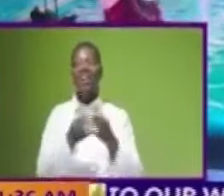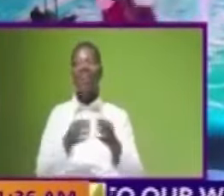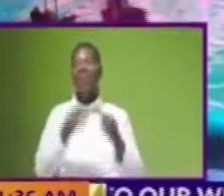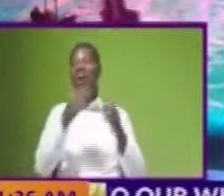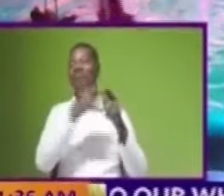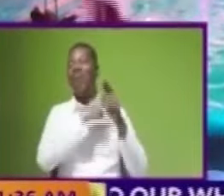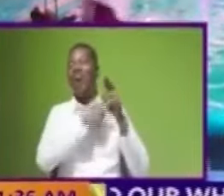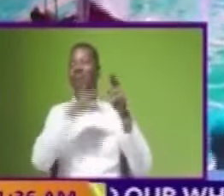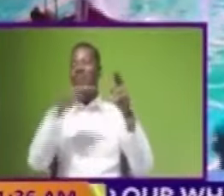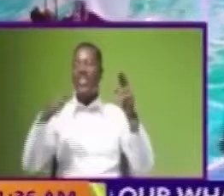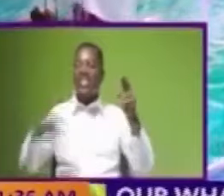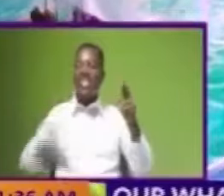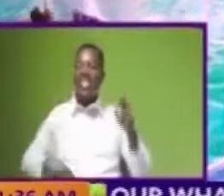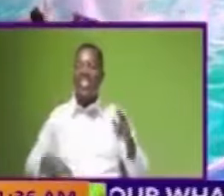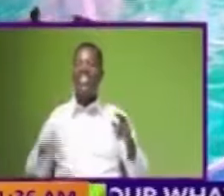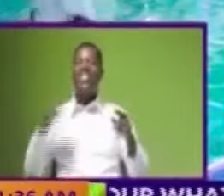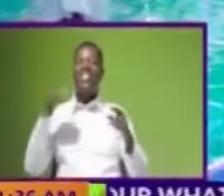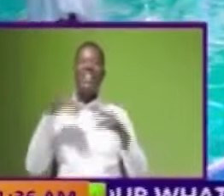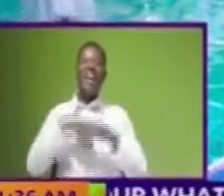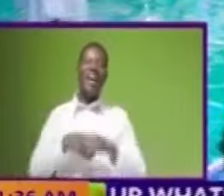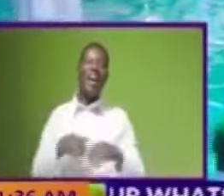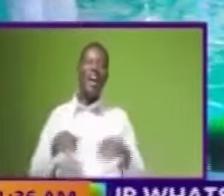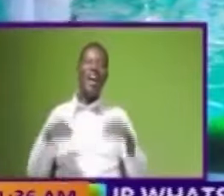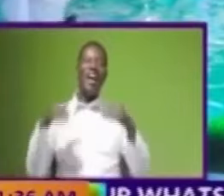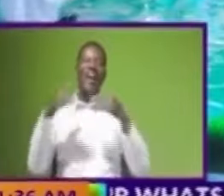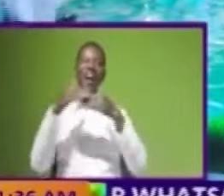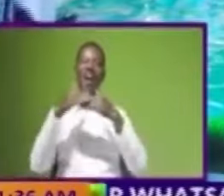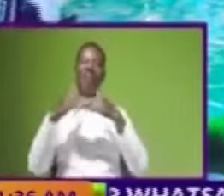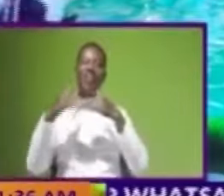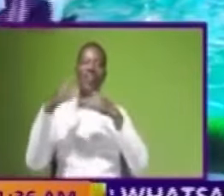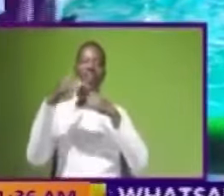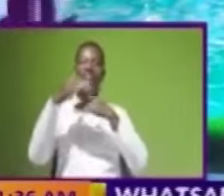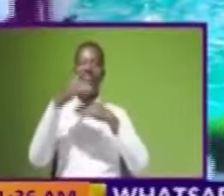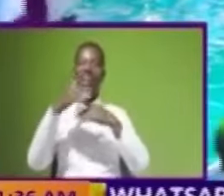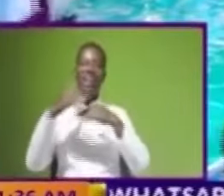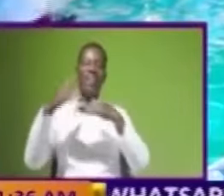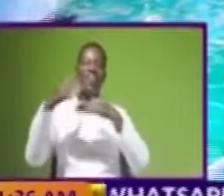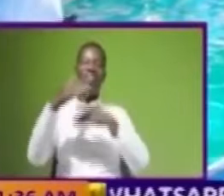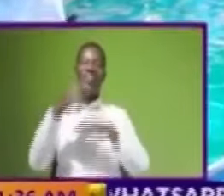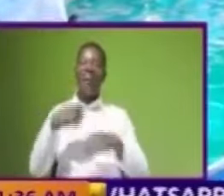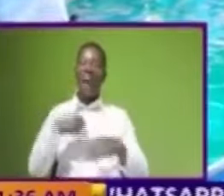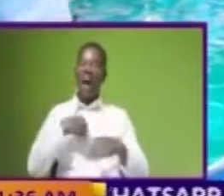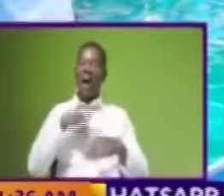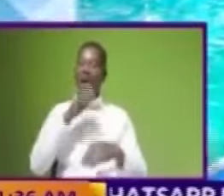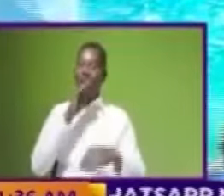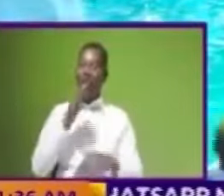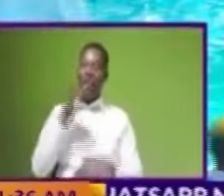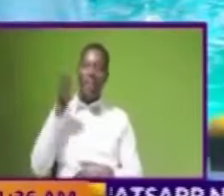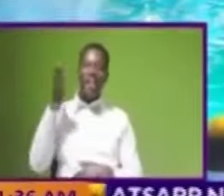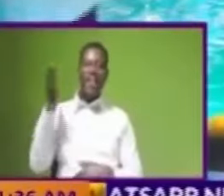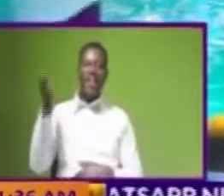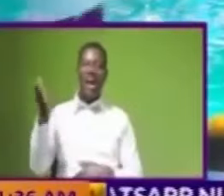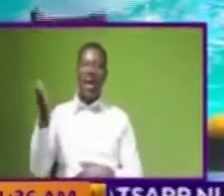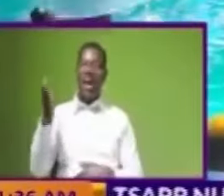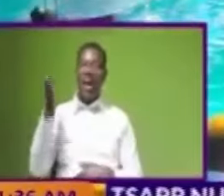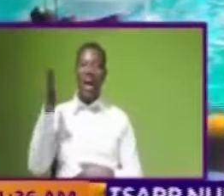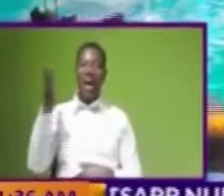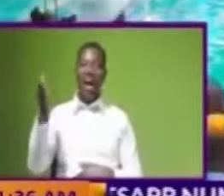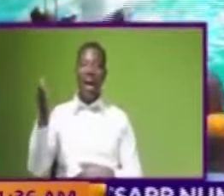wako fasi me chatro ato osu intino. Kise nde bi, minye bi da.